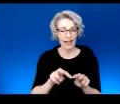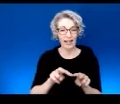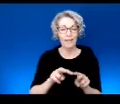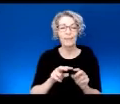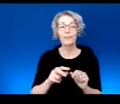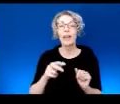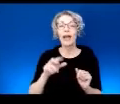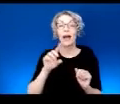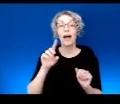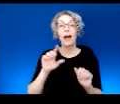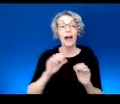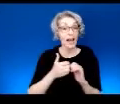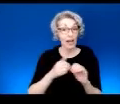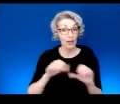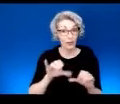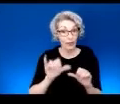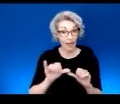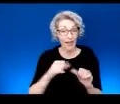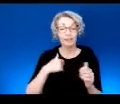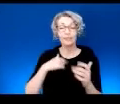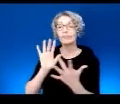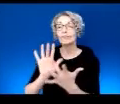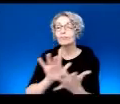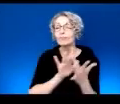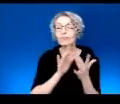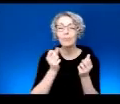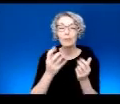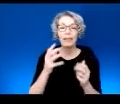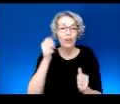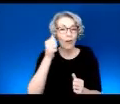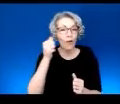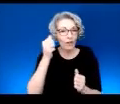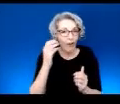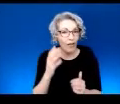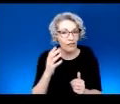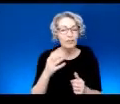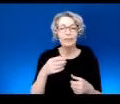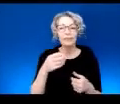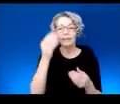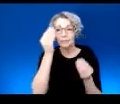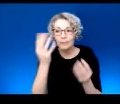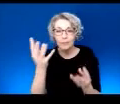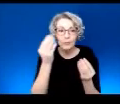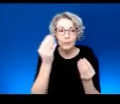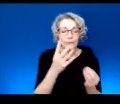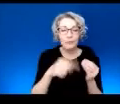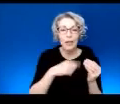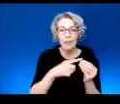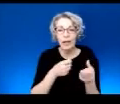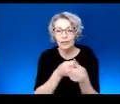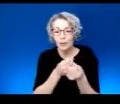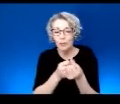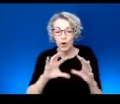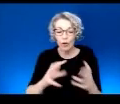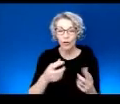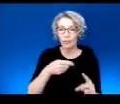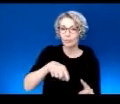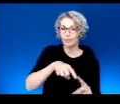many of the audiologists and made them aware of the support group that we